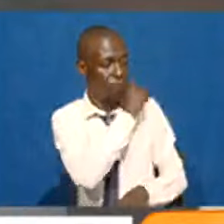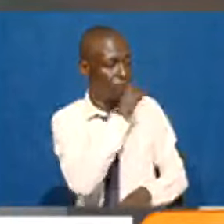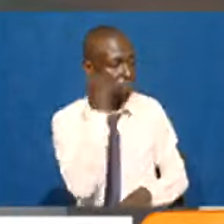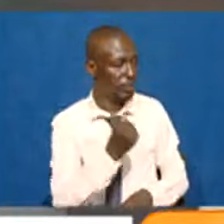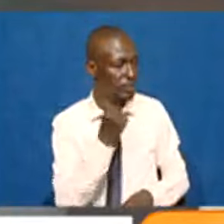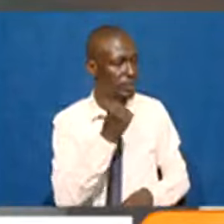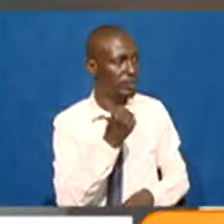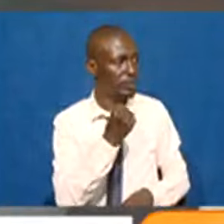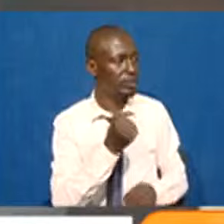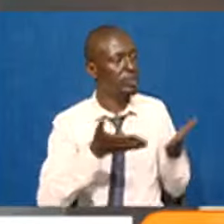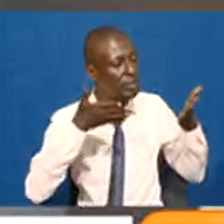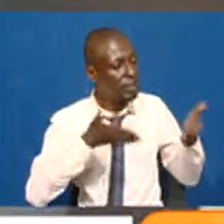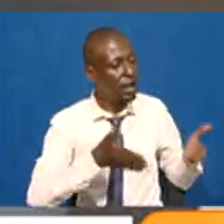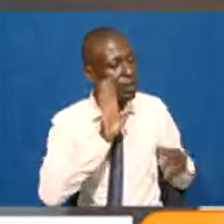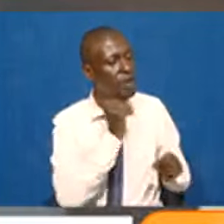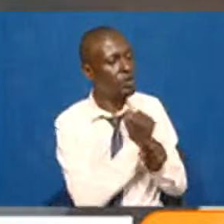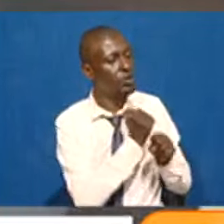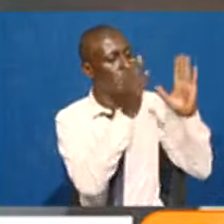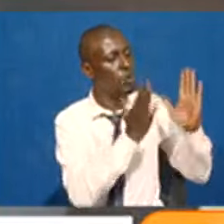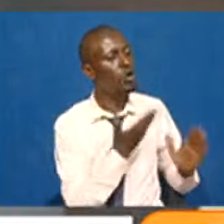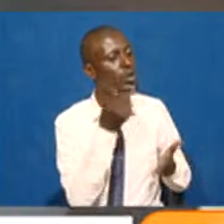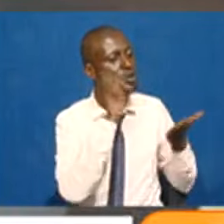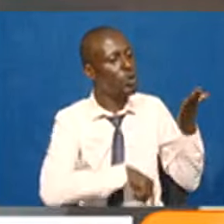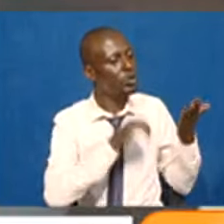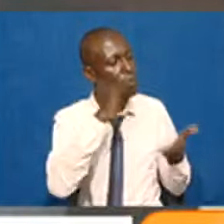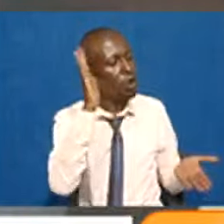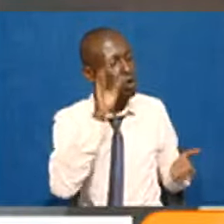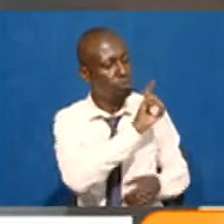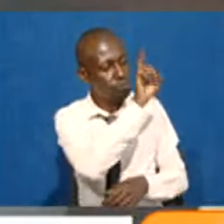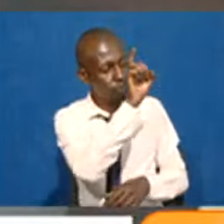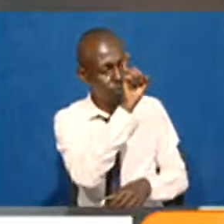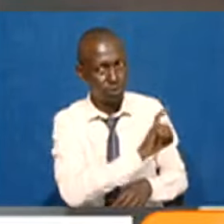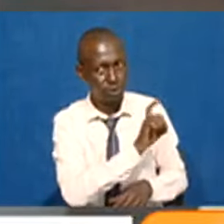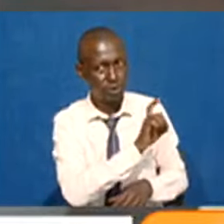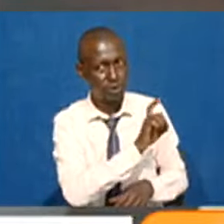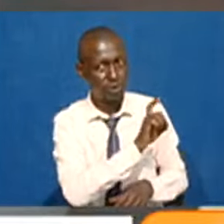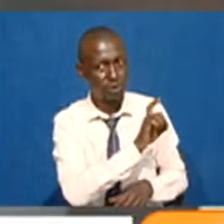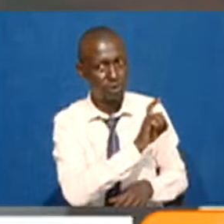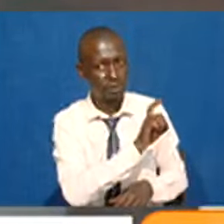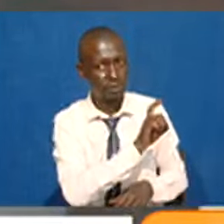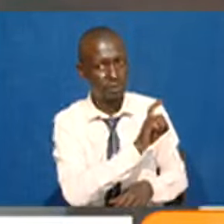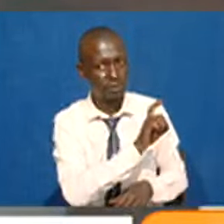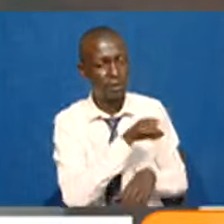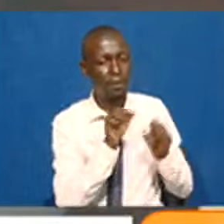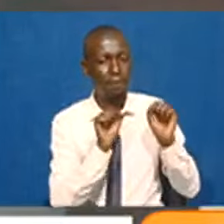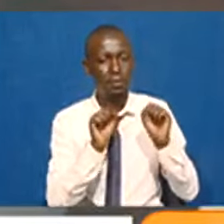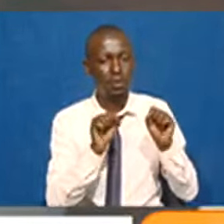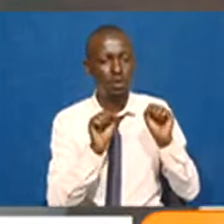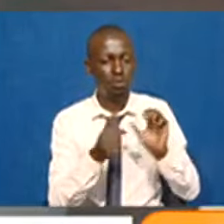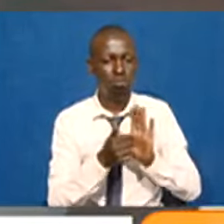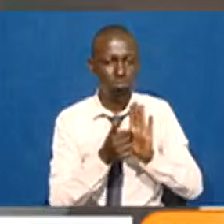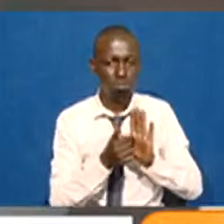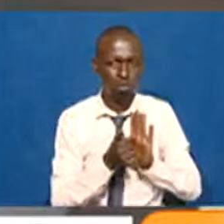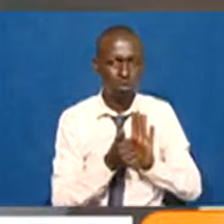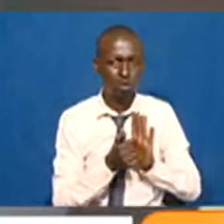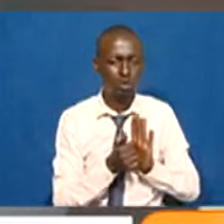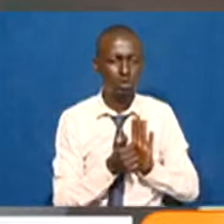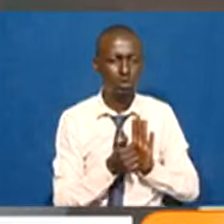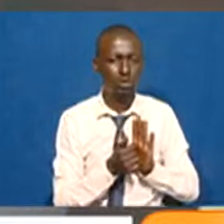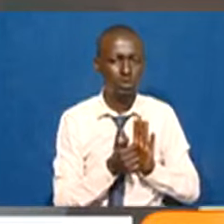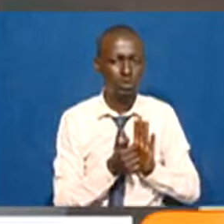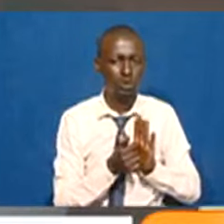employee, what more do you want KUPA to do? Because you know, I'm sure there are those gaps that you see that fine. They came through at the last moment when I